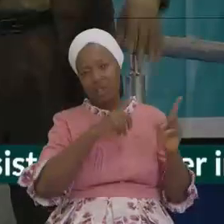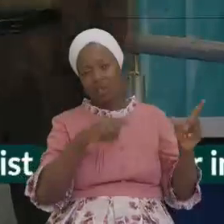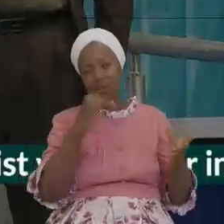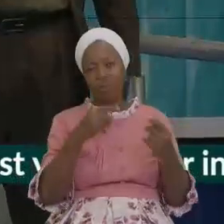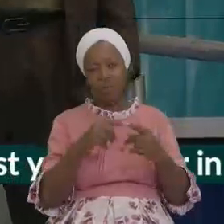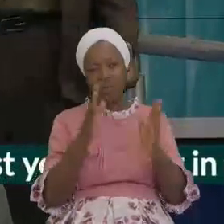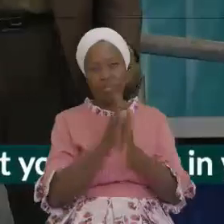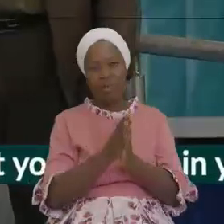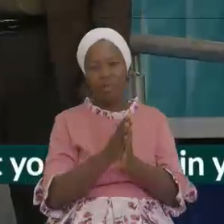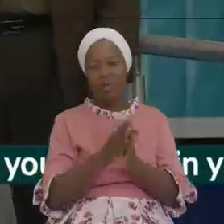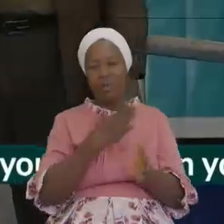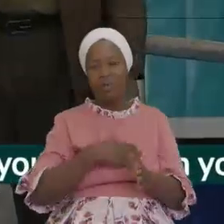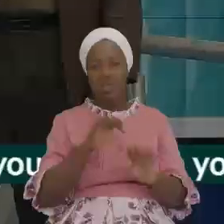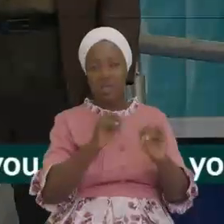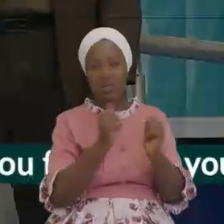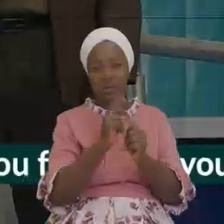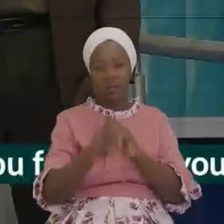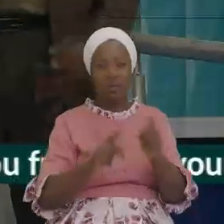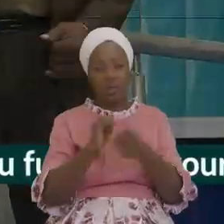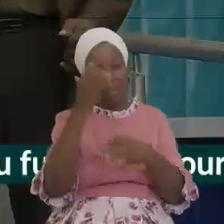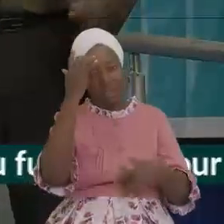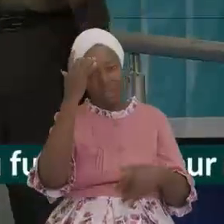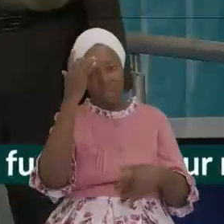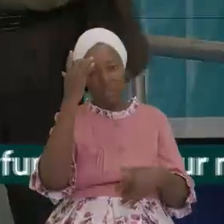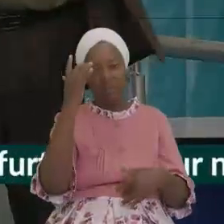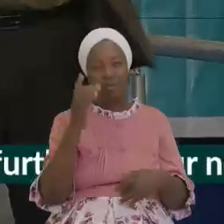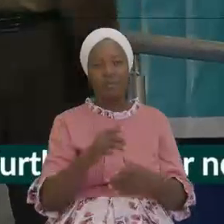You stay with the people that are sick.